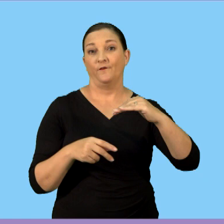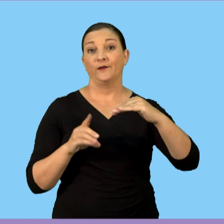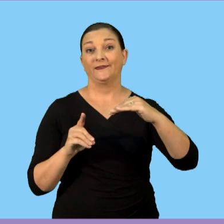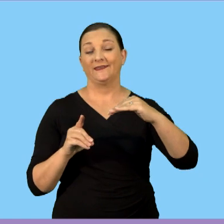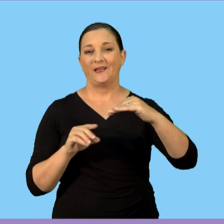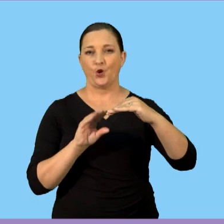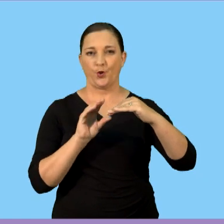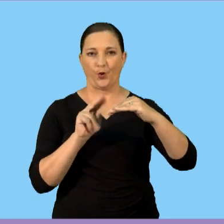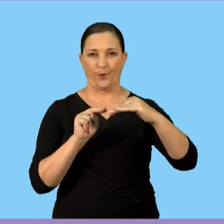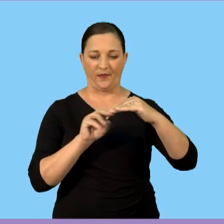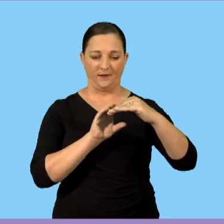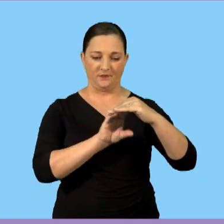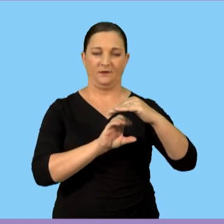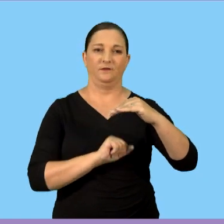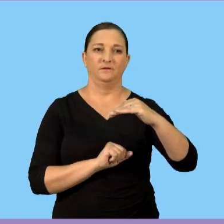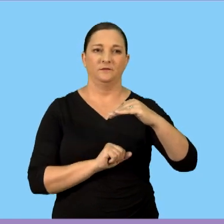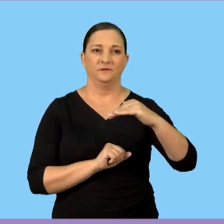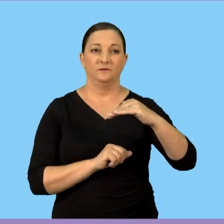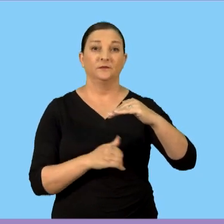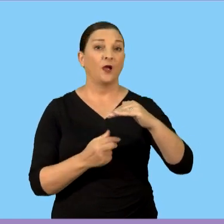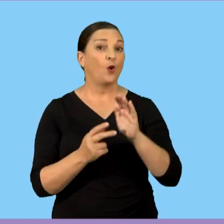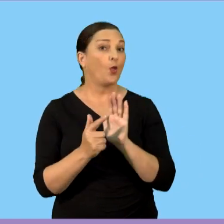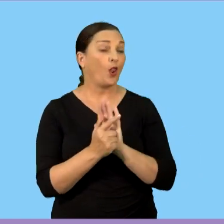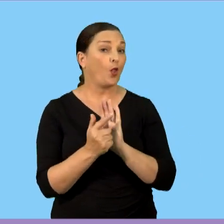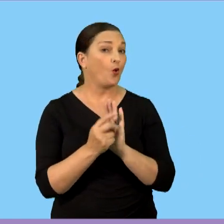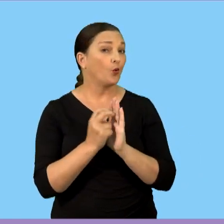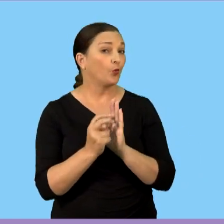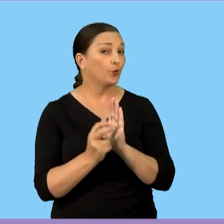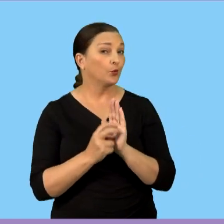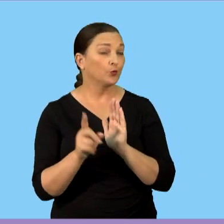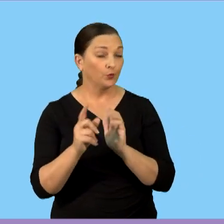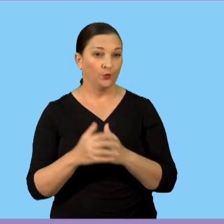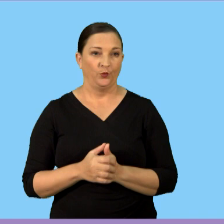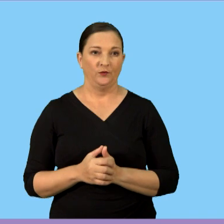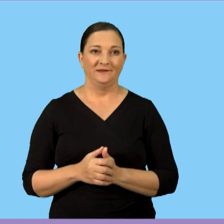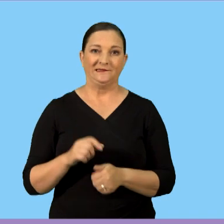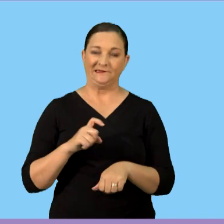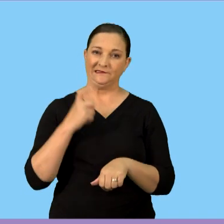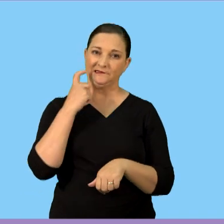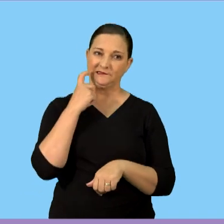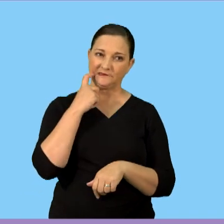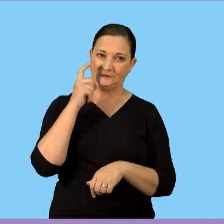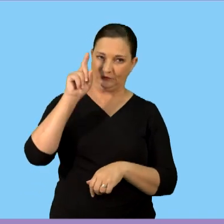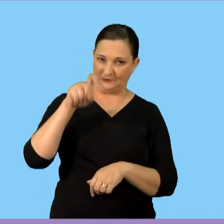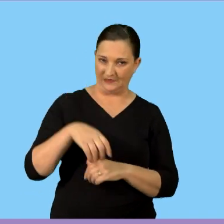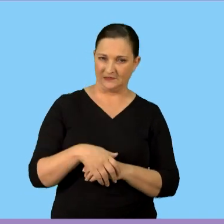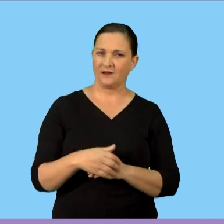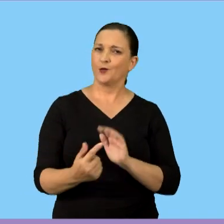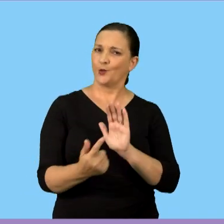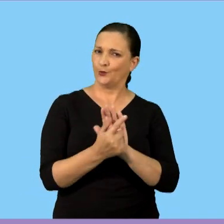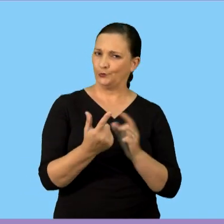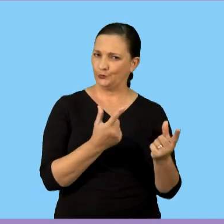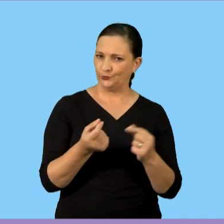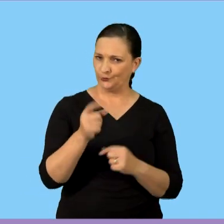a denominator. So now I have to apply my laws. I have to simplify the fraction, and I have to apply